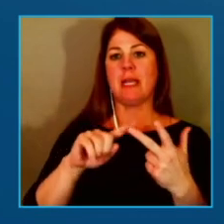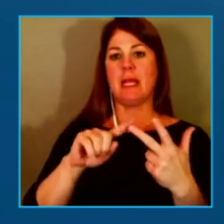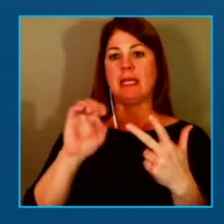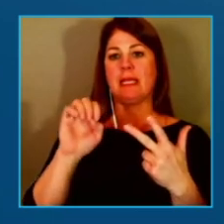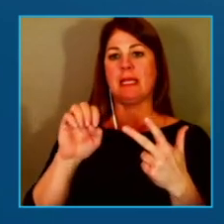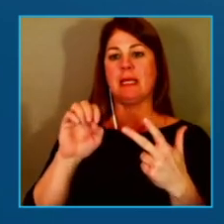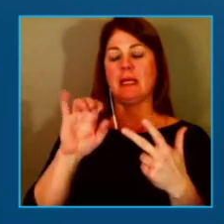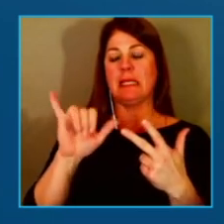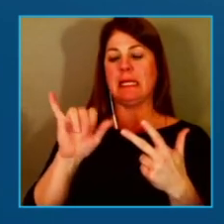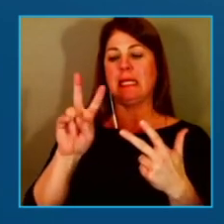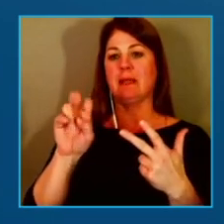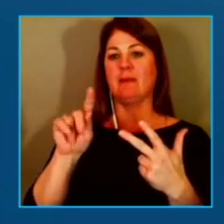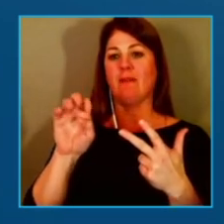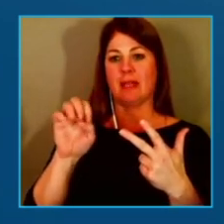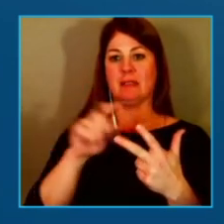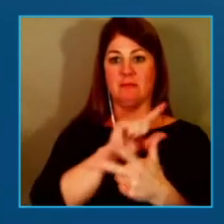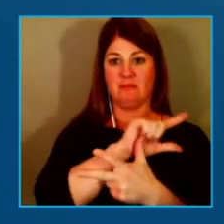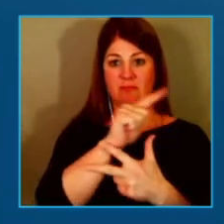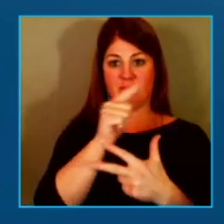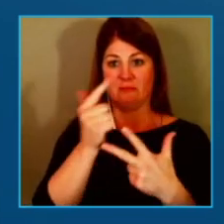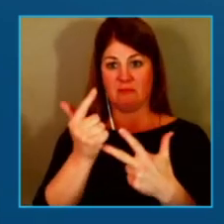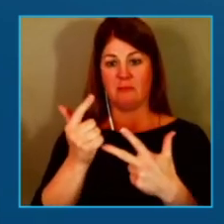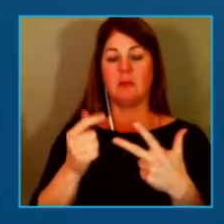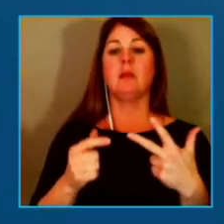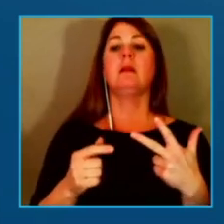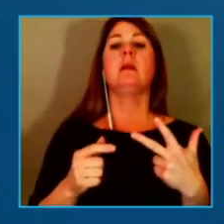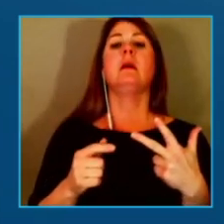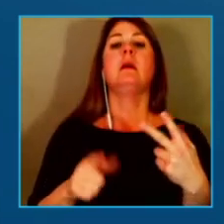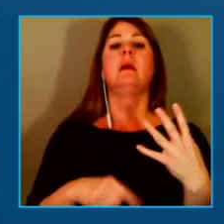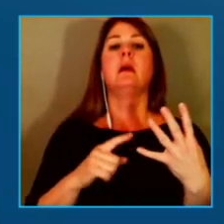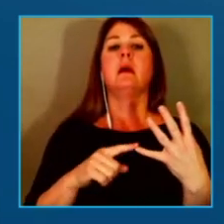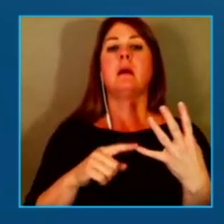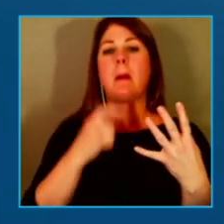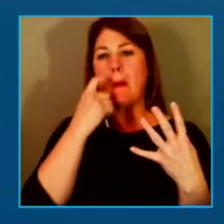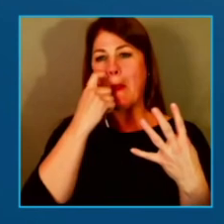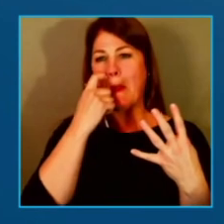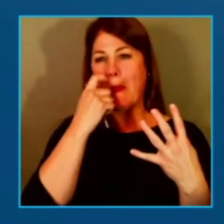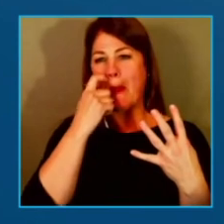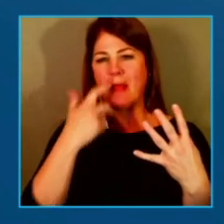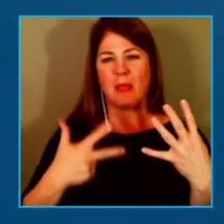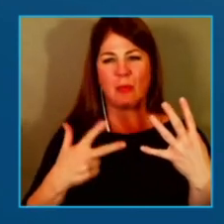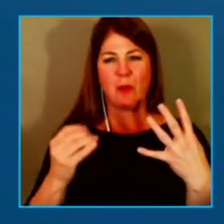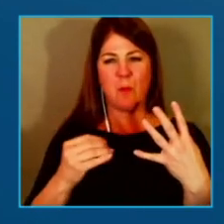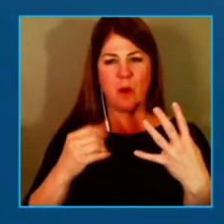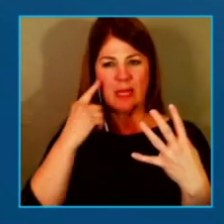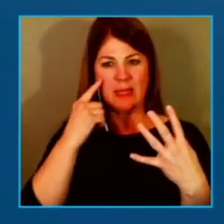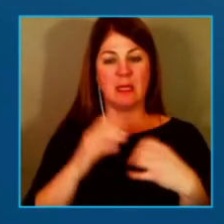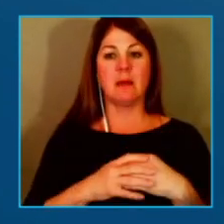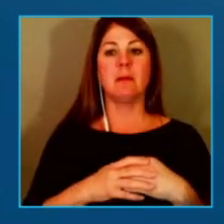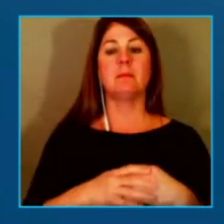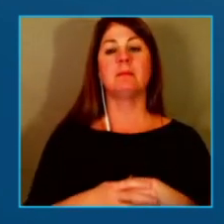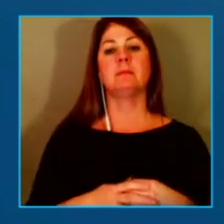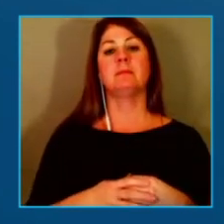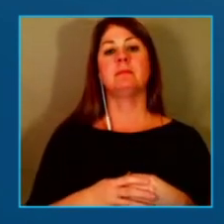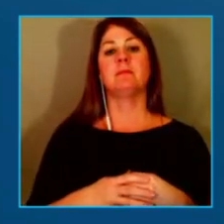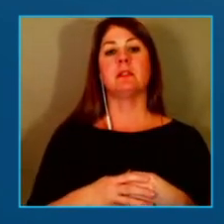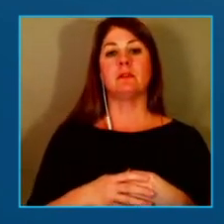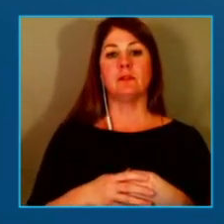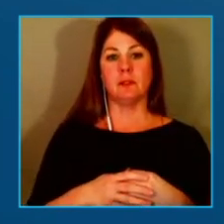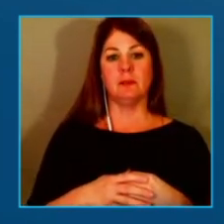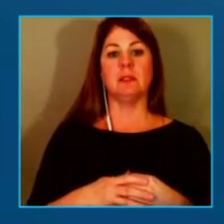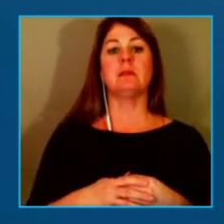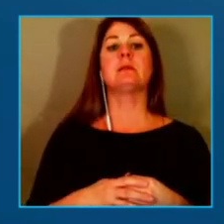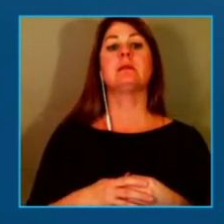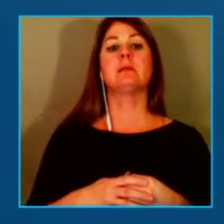order. And then we have another three or so after that. But Jeff, Artie, and